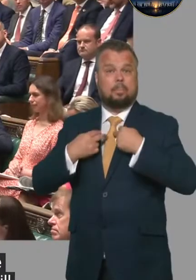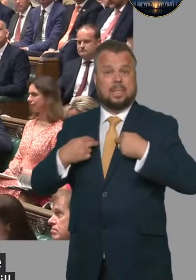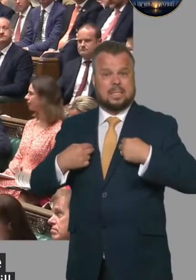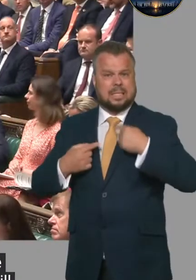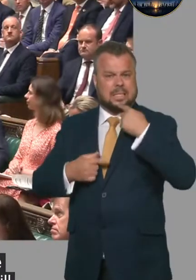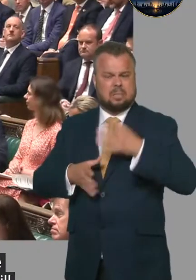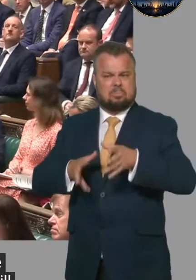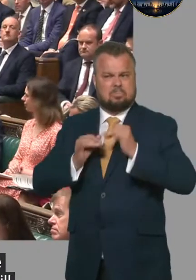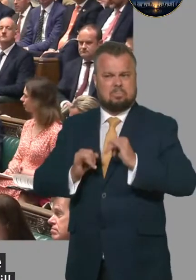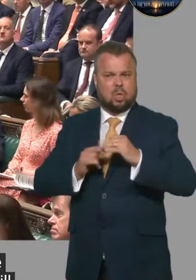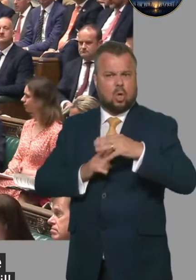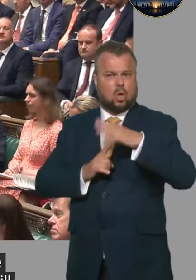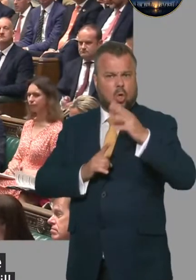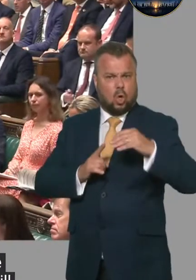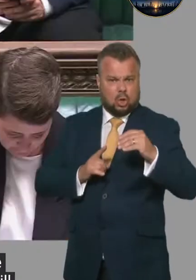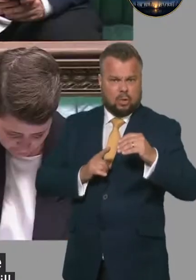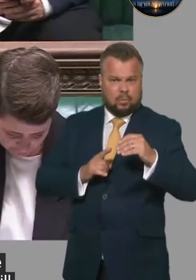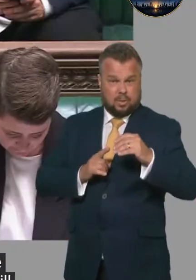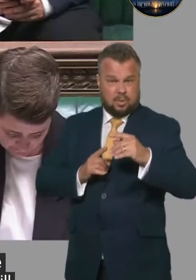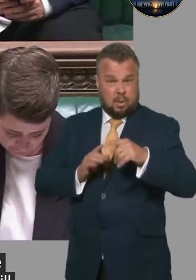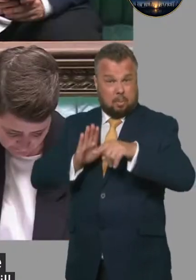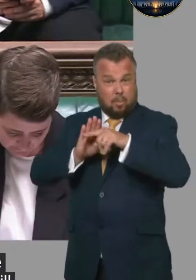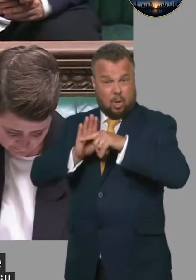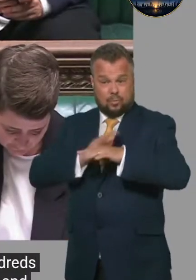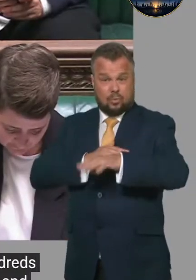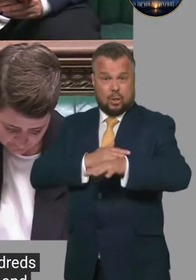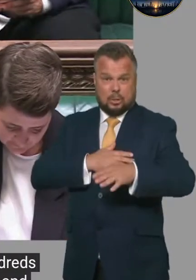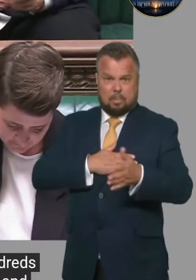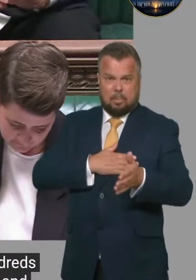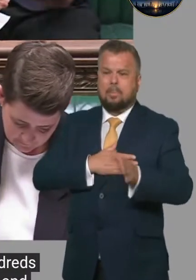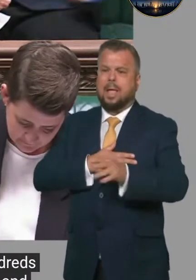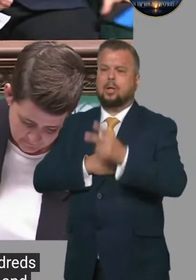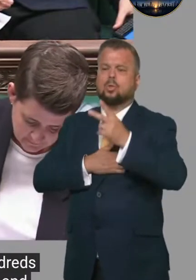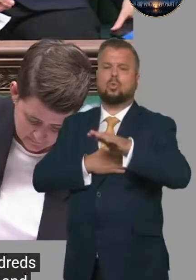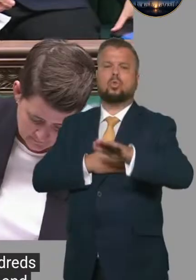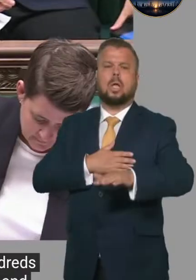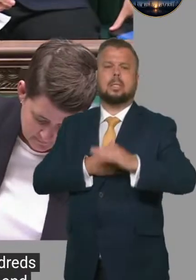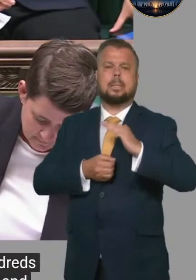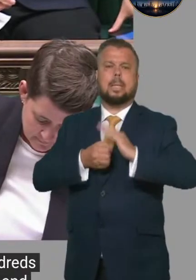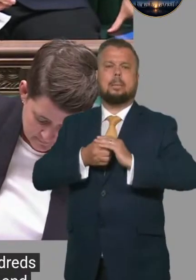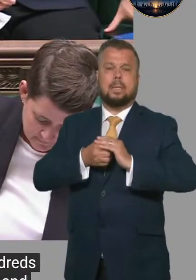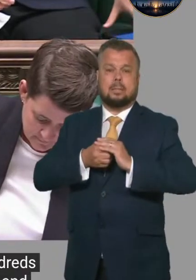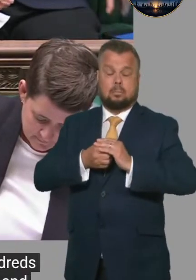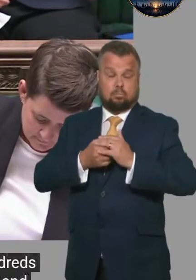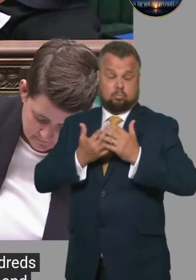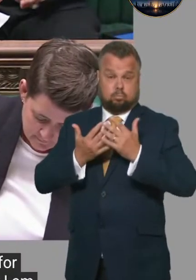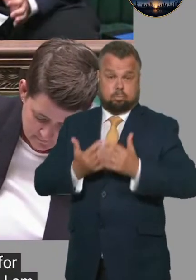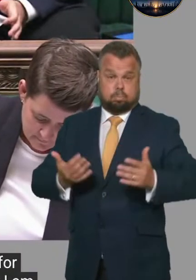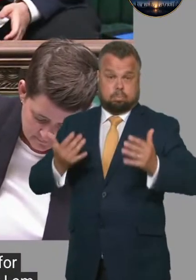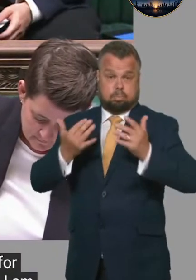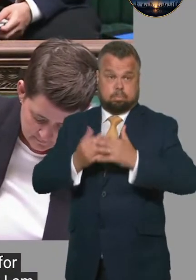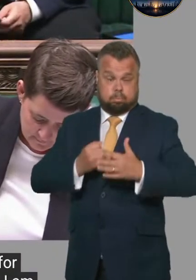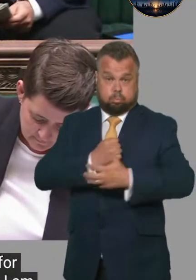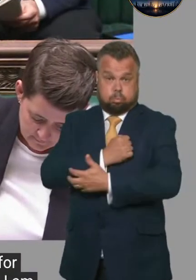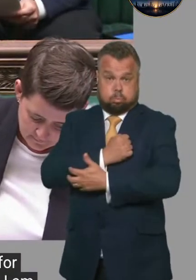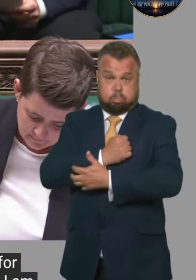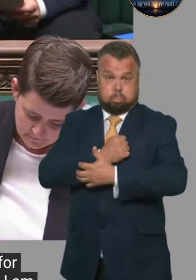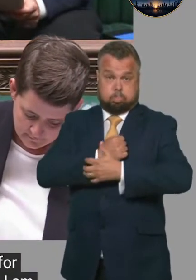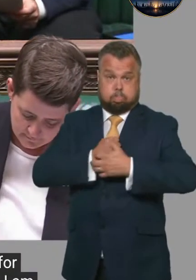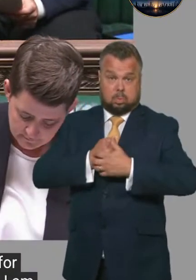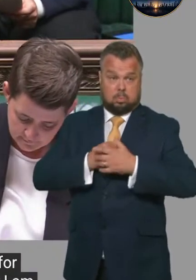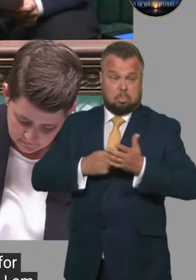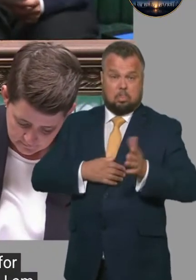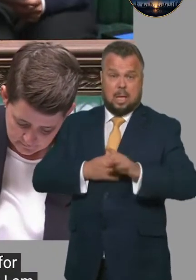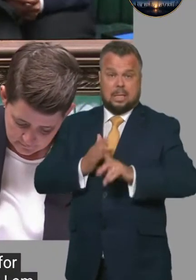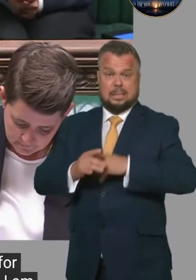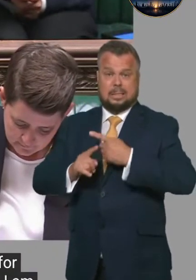Mr. Speaker, I am proud of the record of the last Labour government in tackling child poverty, but this Labour government is going even further. We will lift